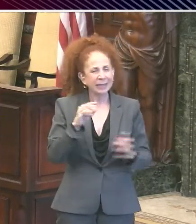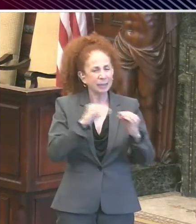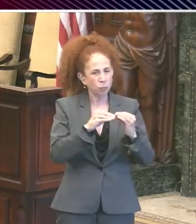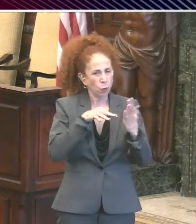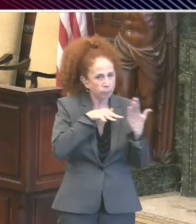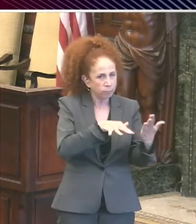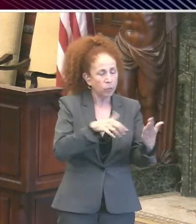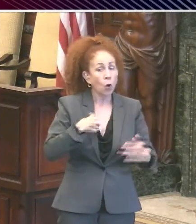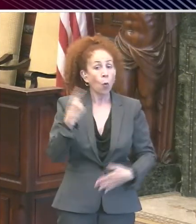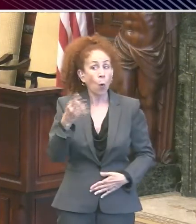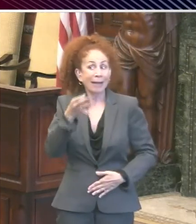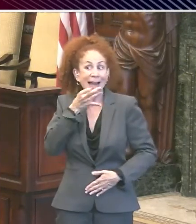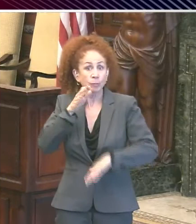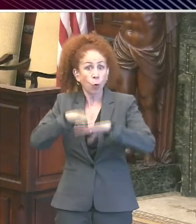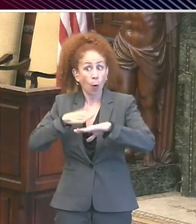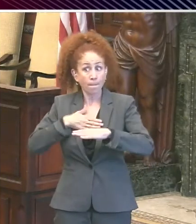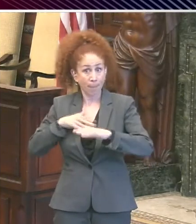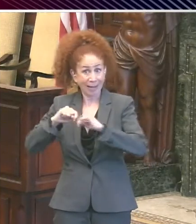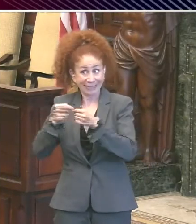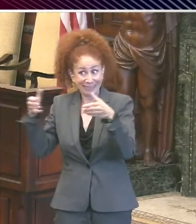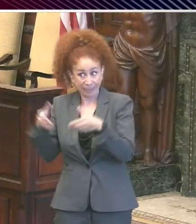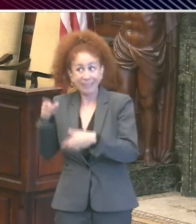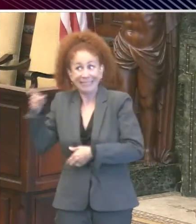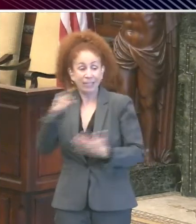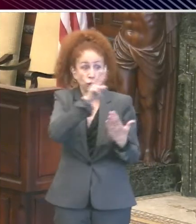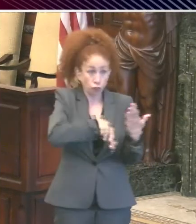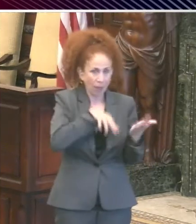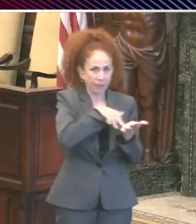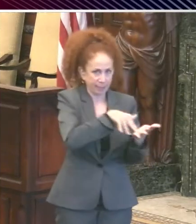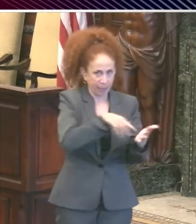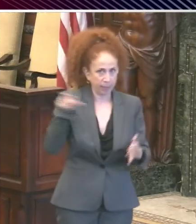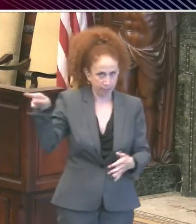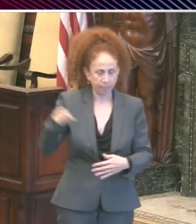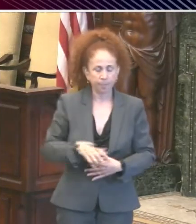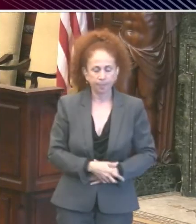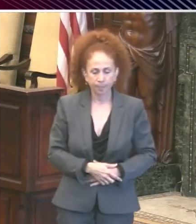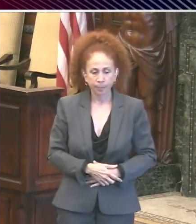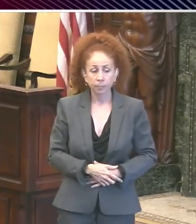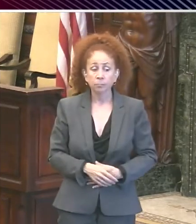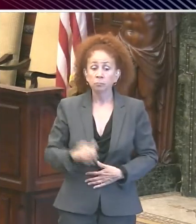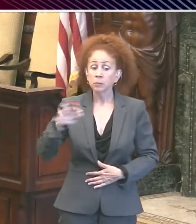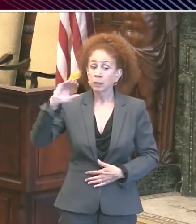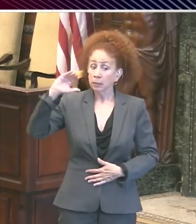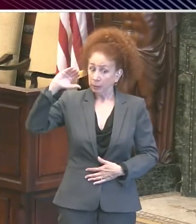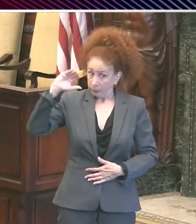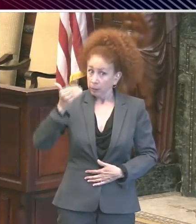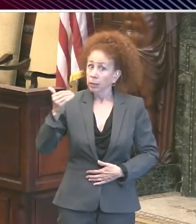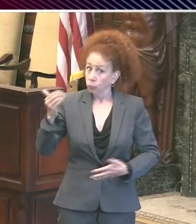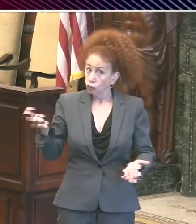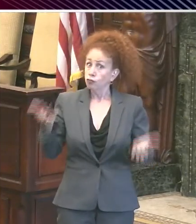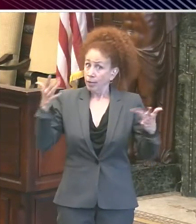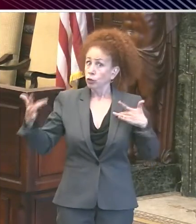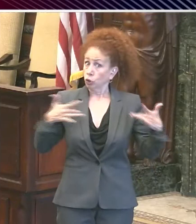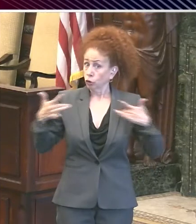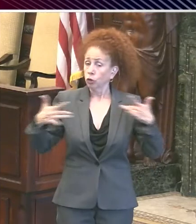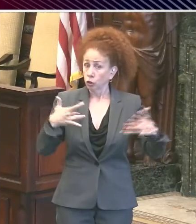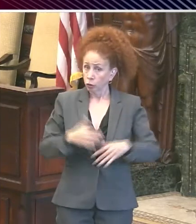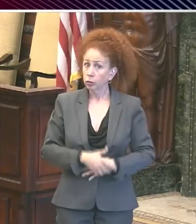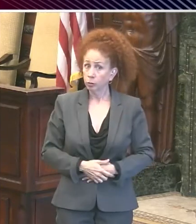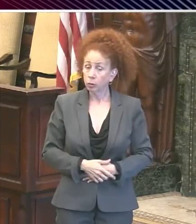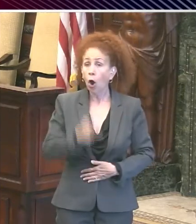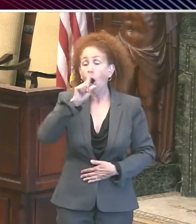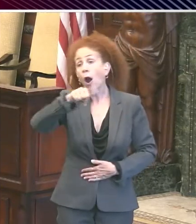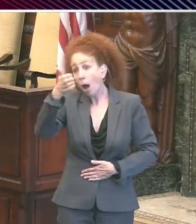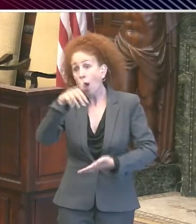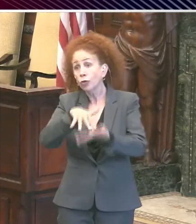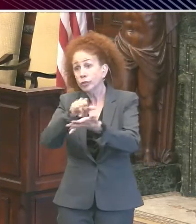of the experts on my team did read the study, and it's certainly reasons to be concerned. It doesn't, there are other